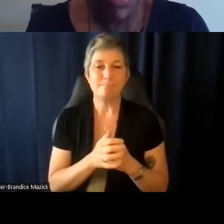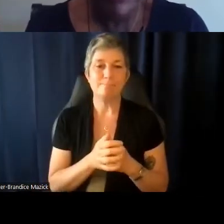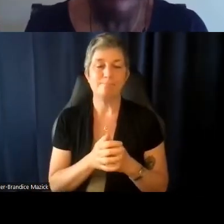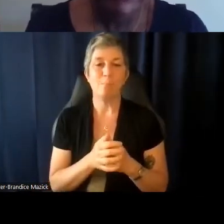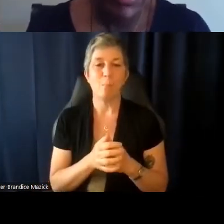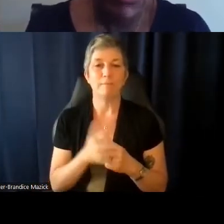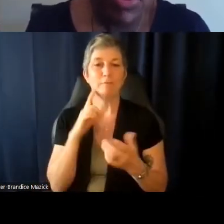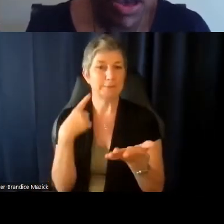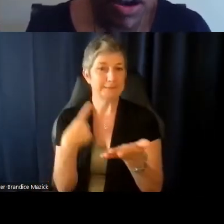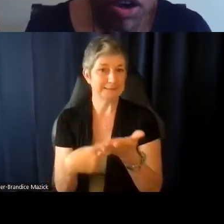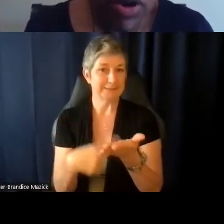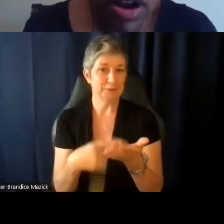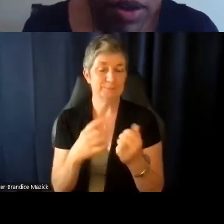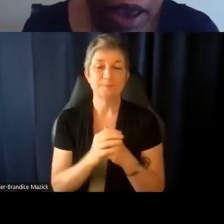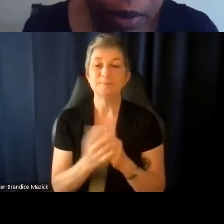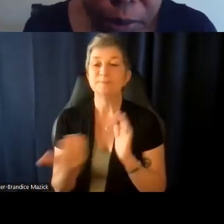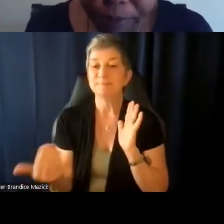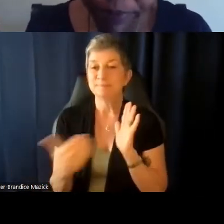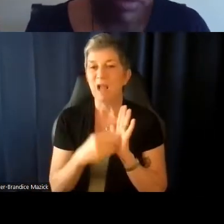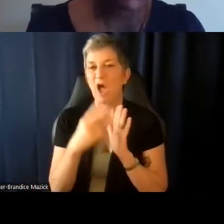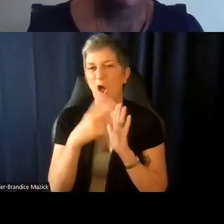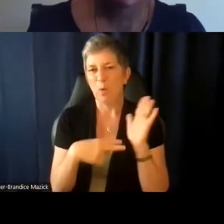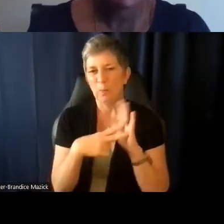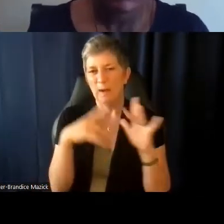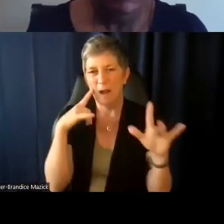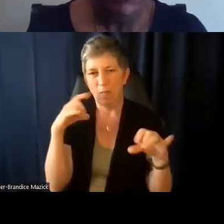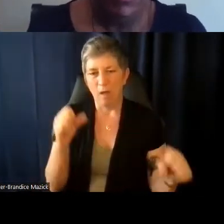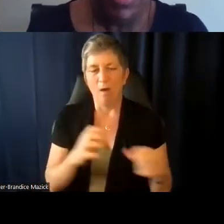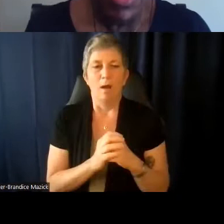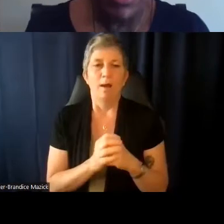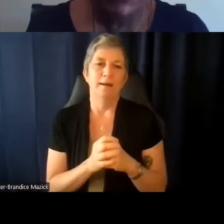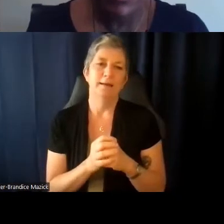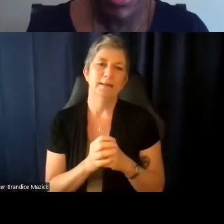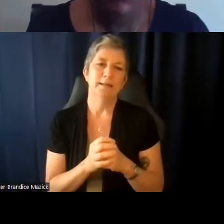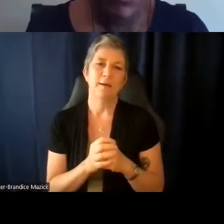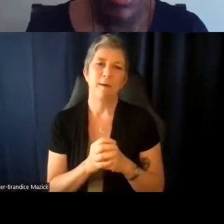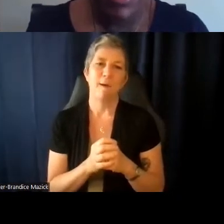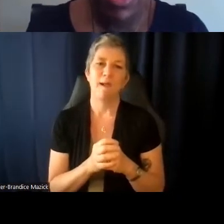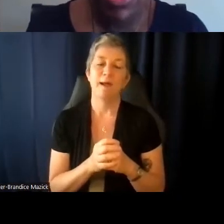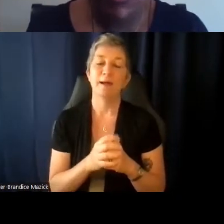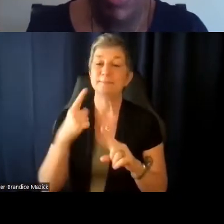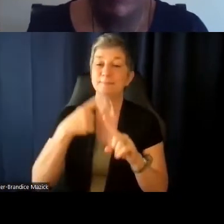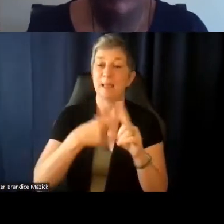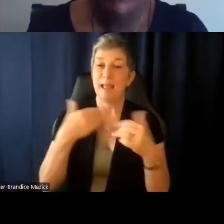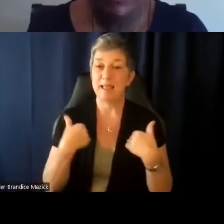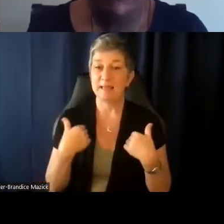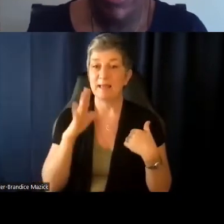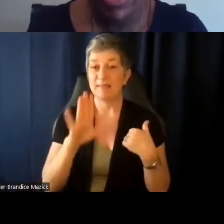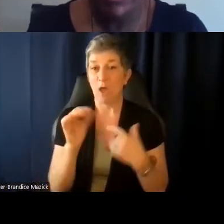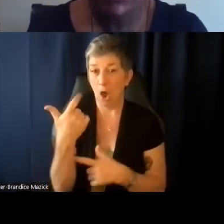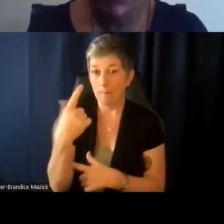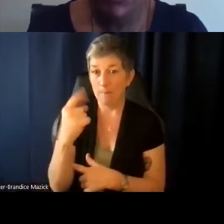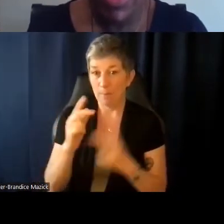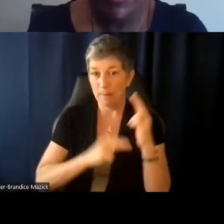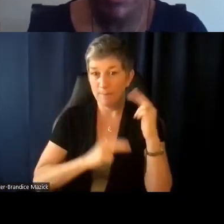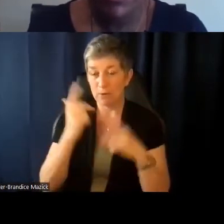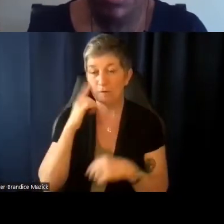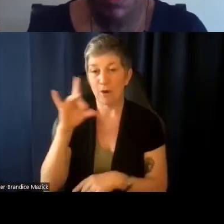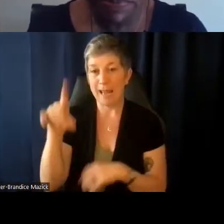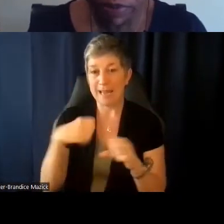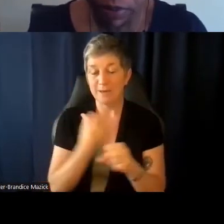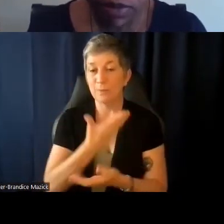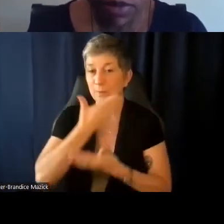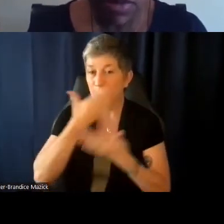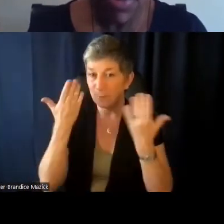for discussion. So again, I'll read it out loud. A tenant has resided in his apartment building for 8 years without